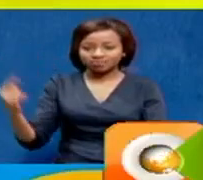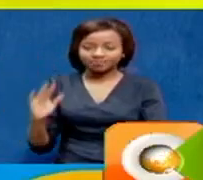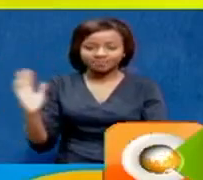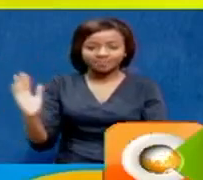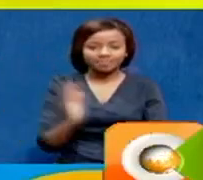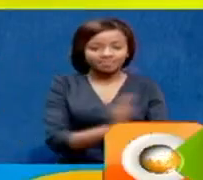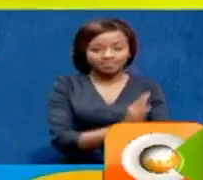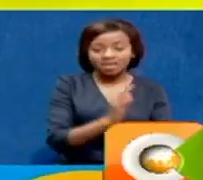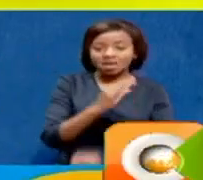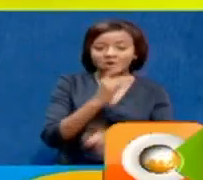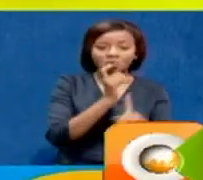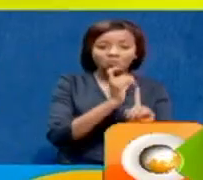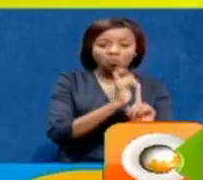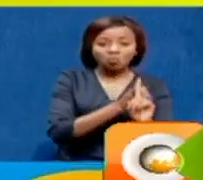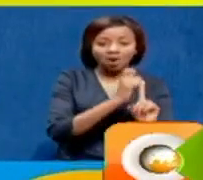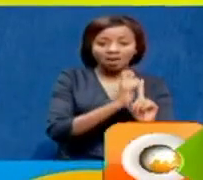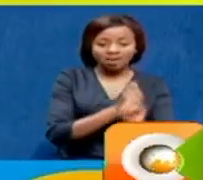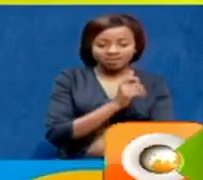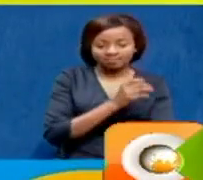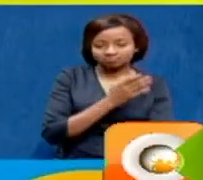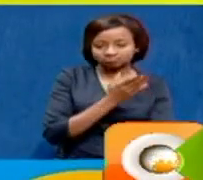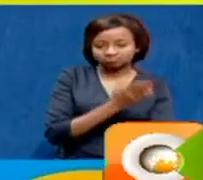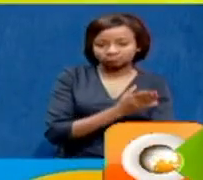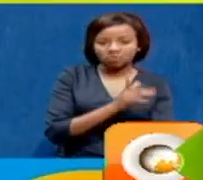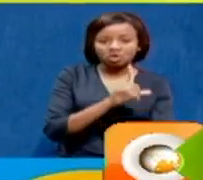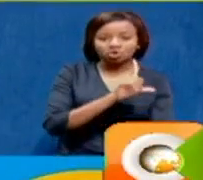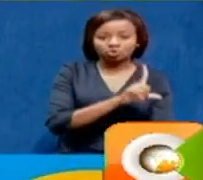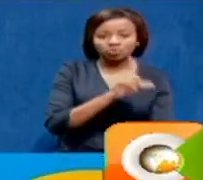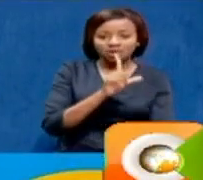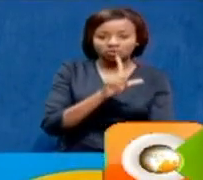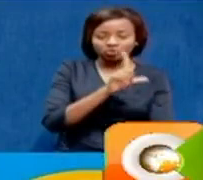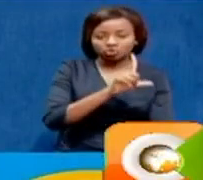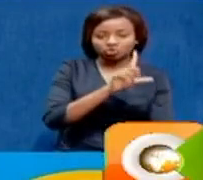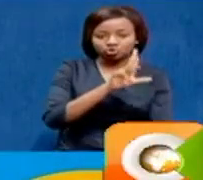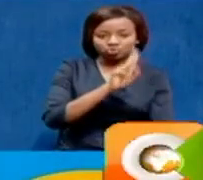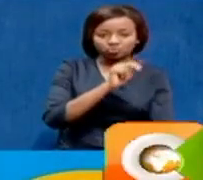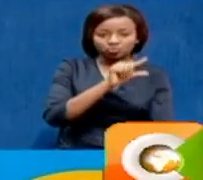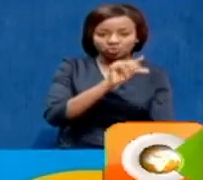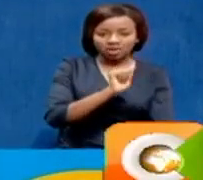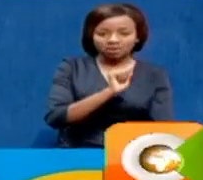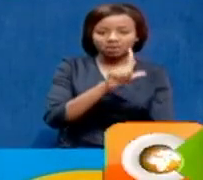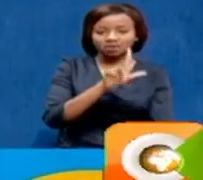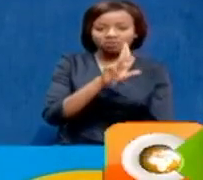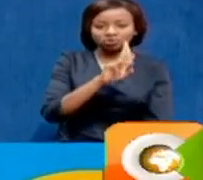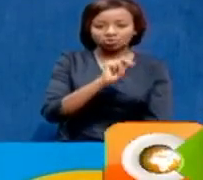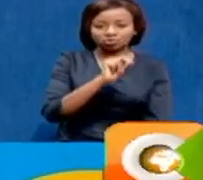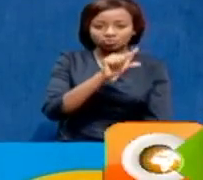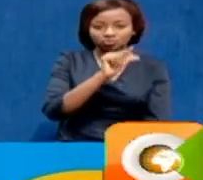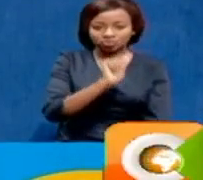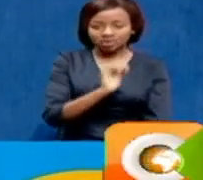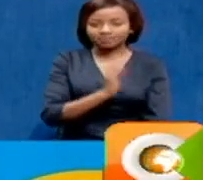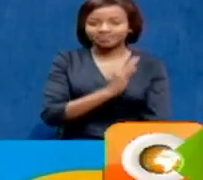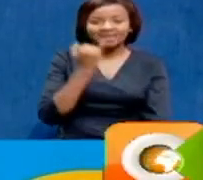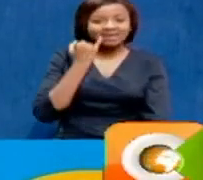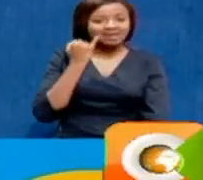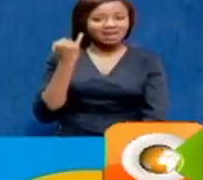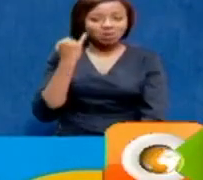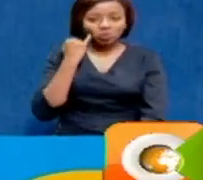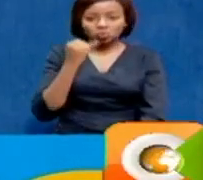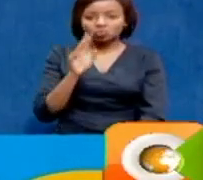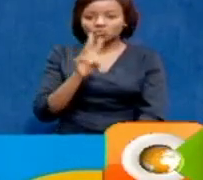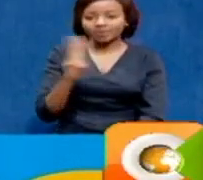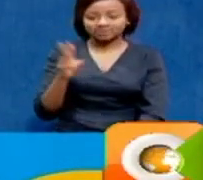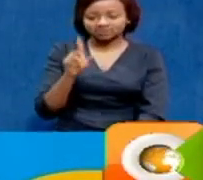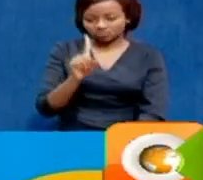Kwale County had 1 case from Lungalunga. Nakuru County, 1 case from Nakuru